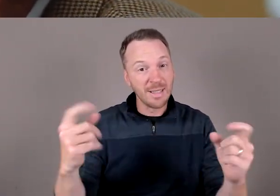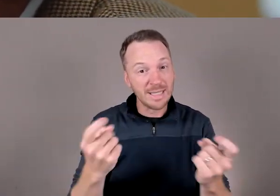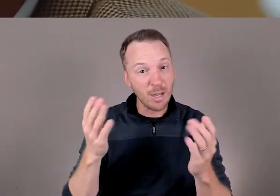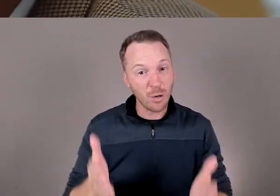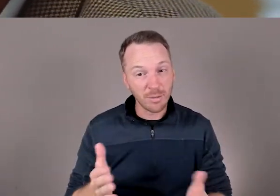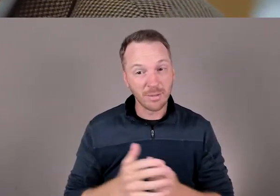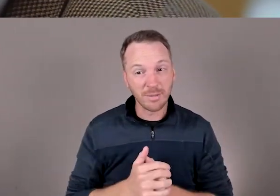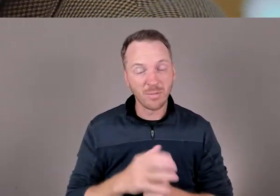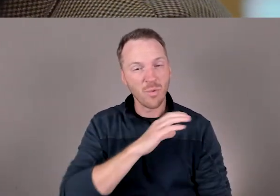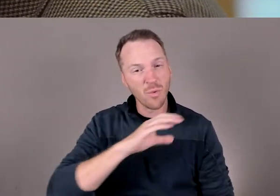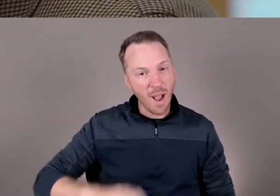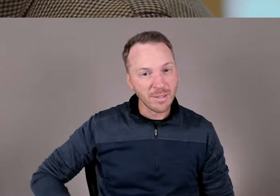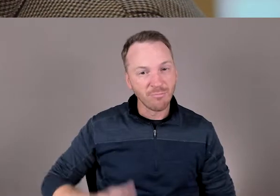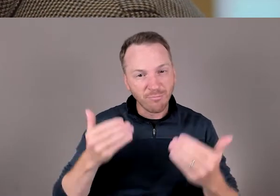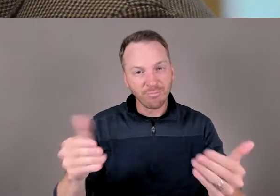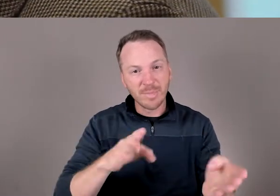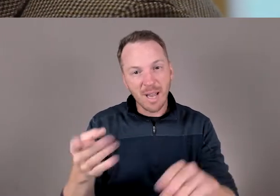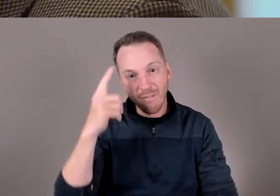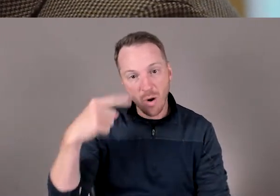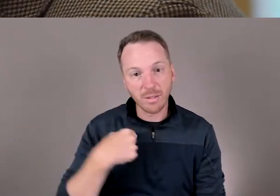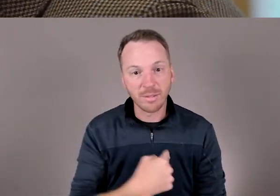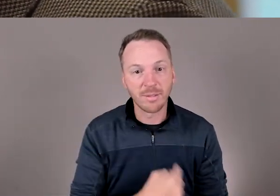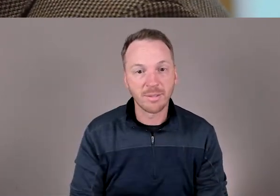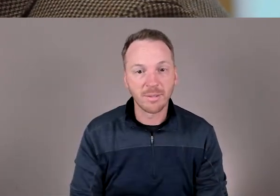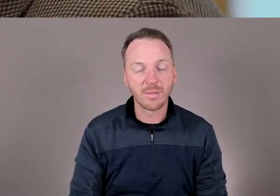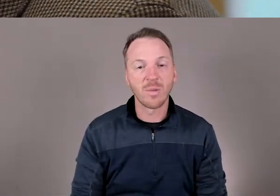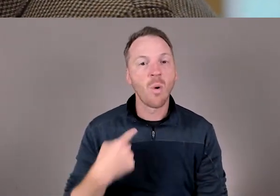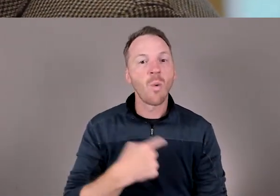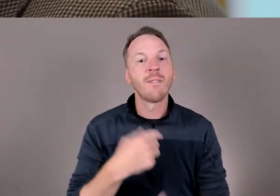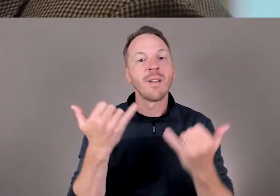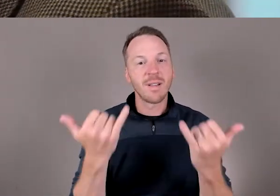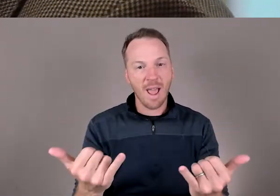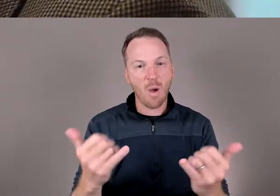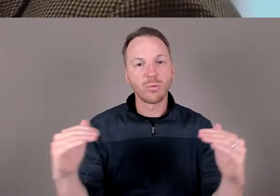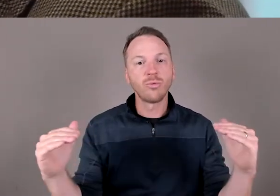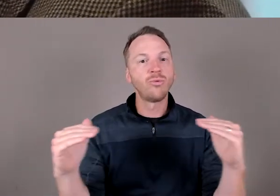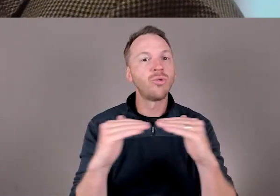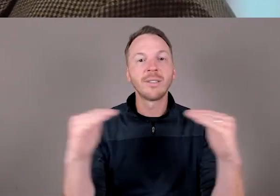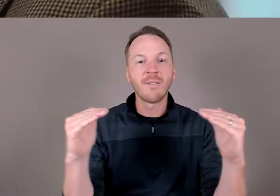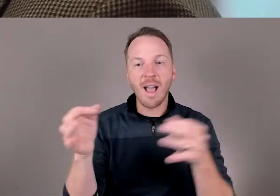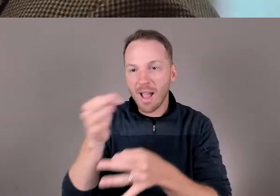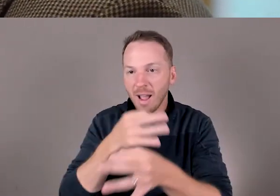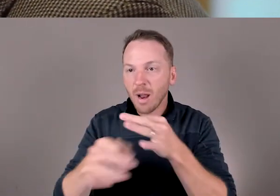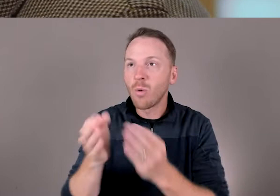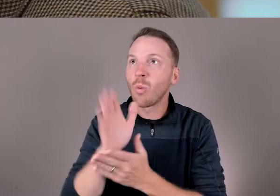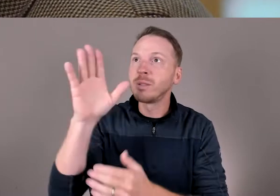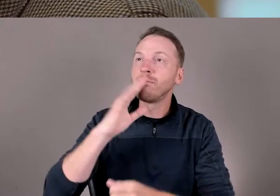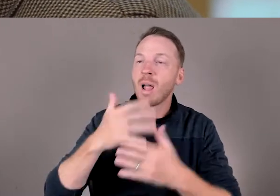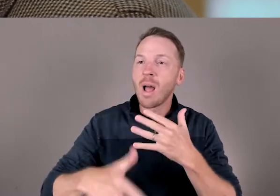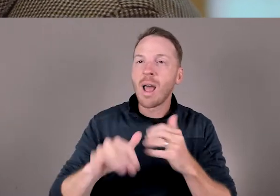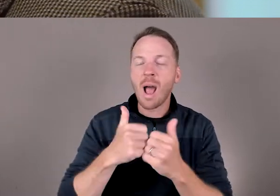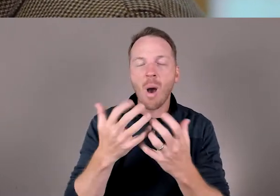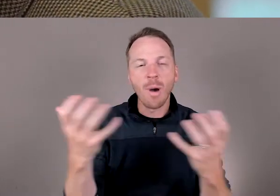sinners, Christ died for us. Since we have now been justified by his blood, how much